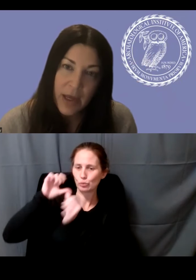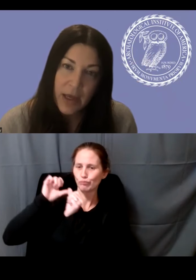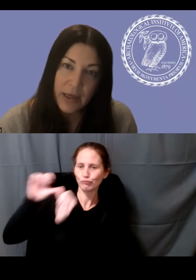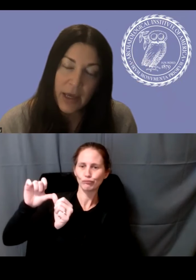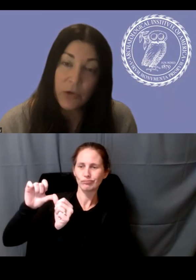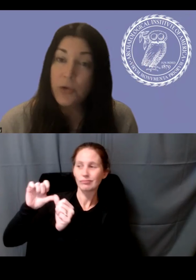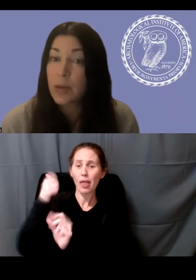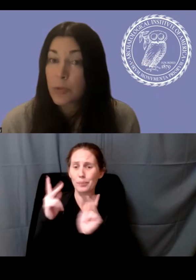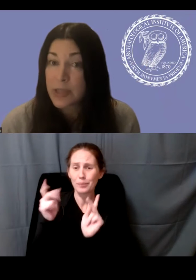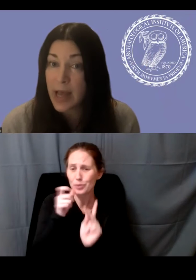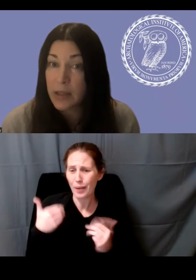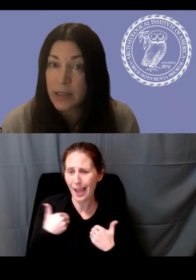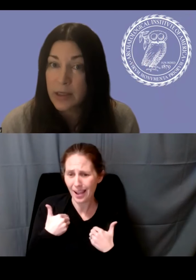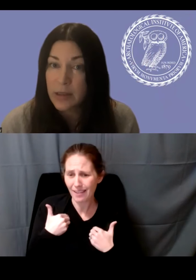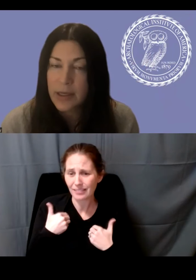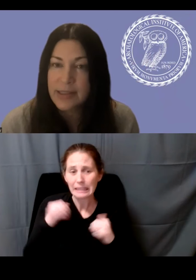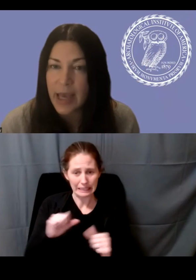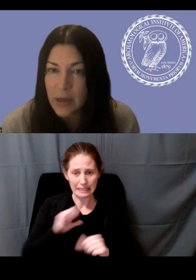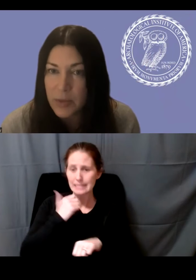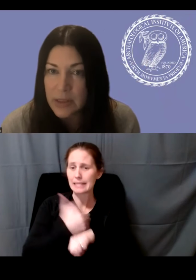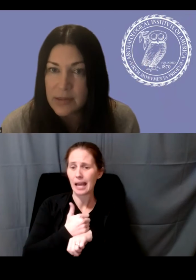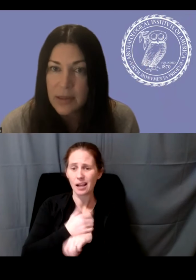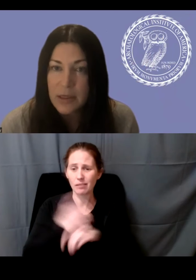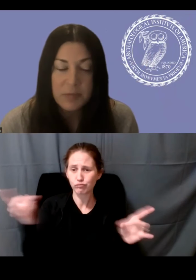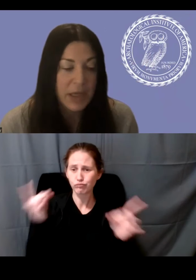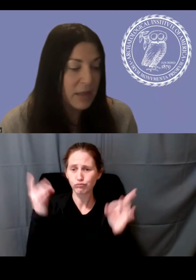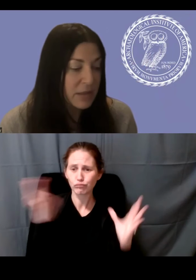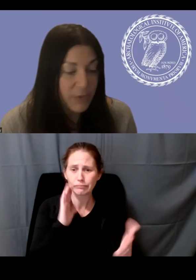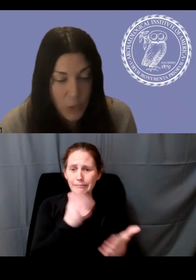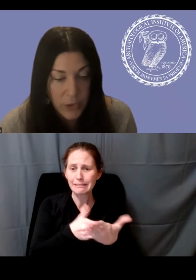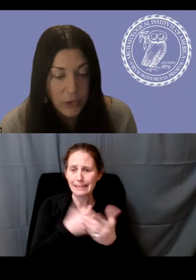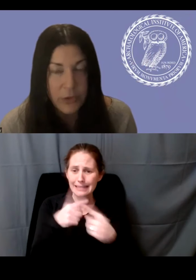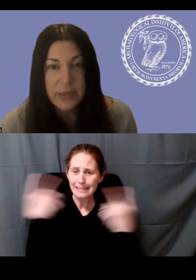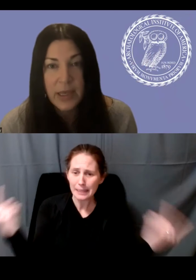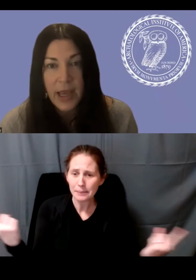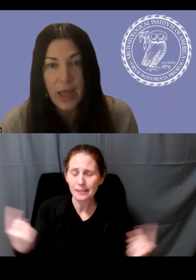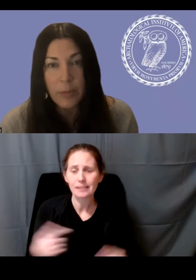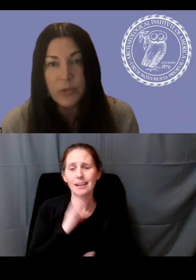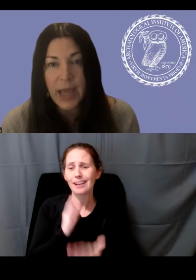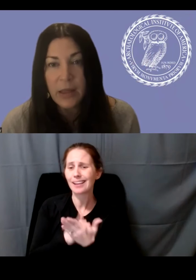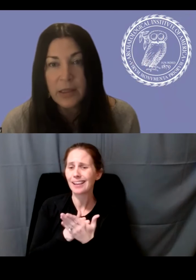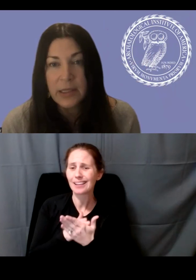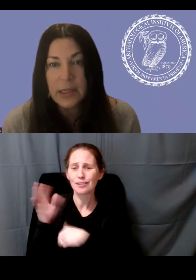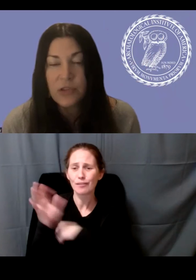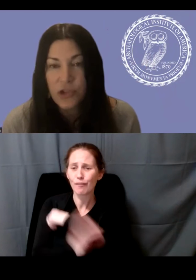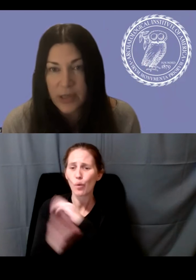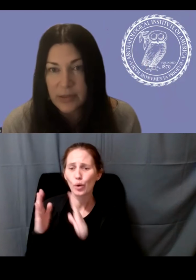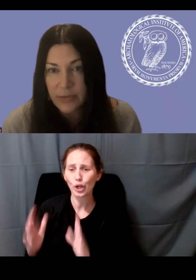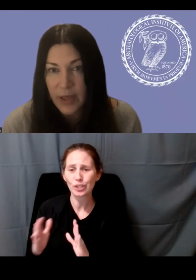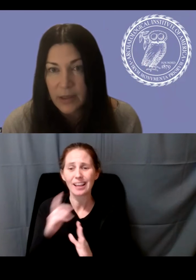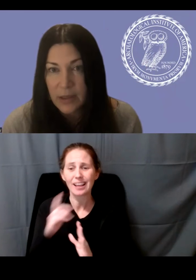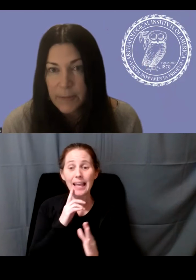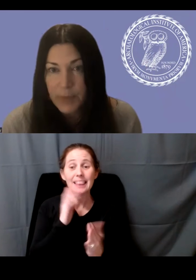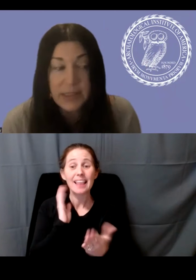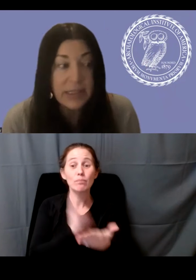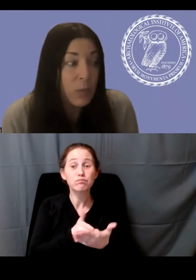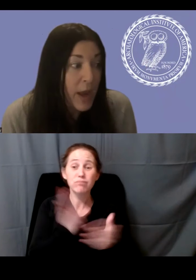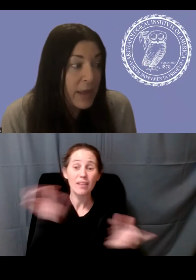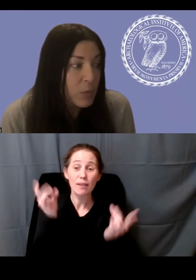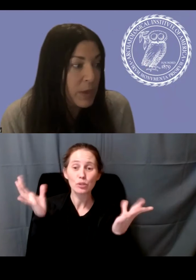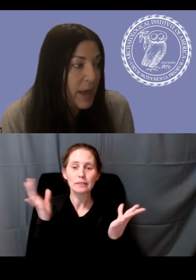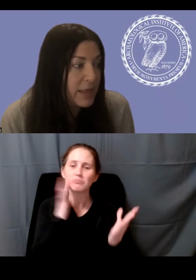have, can create brutality against enemies, against foreigners, and that brutality is justified. In